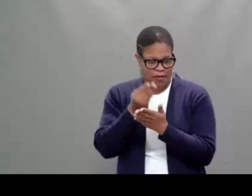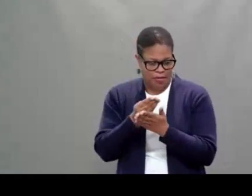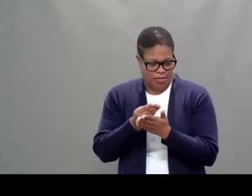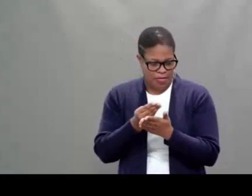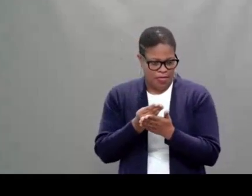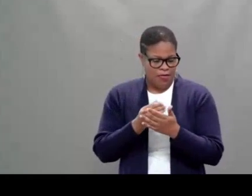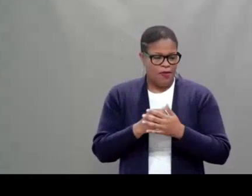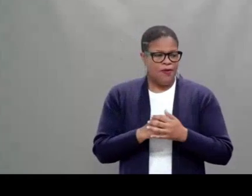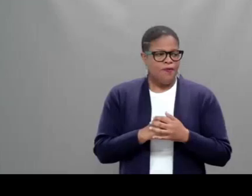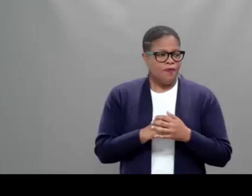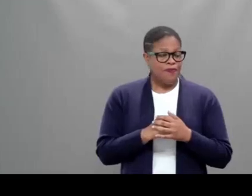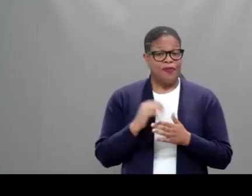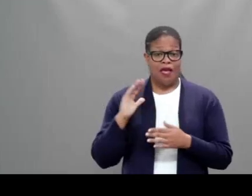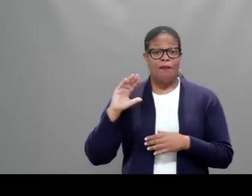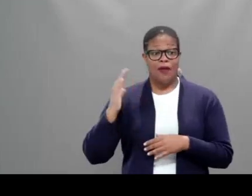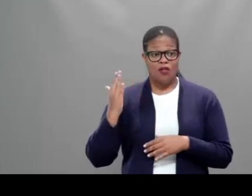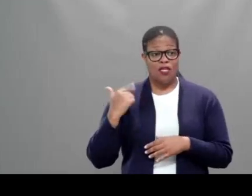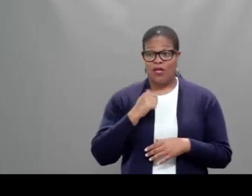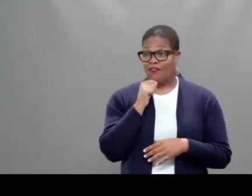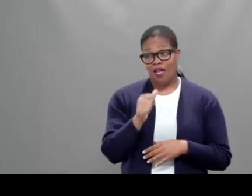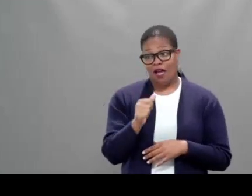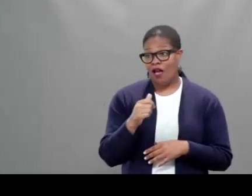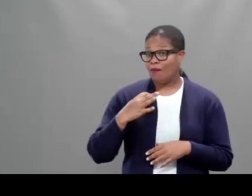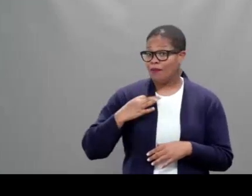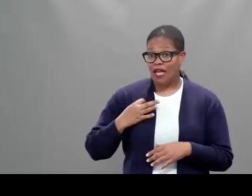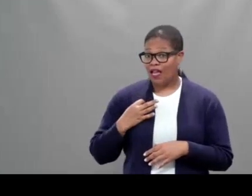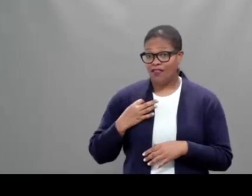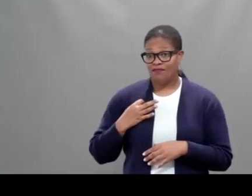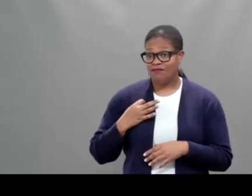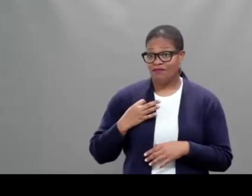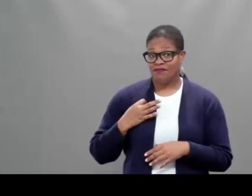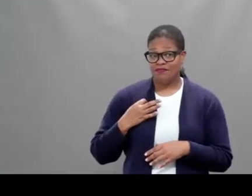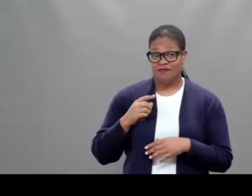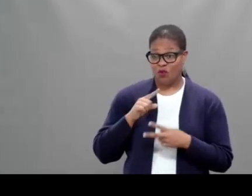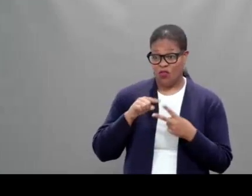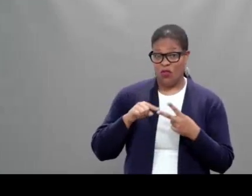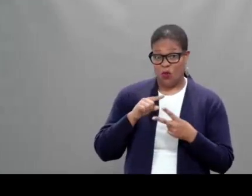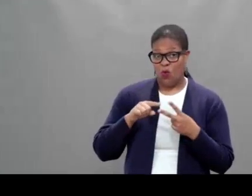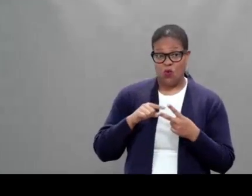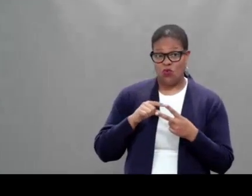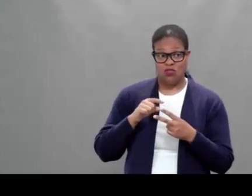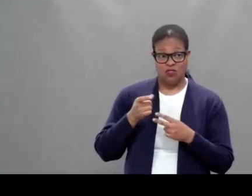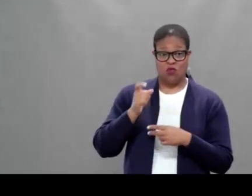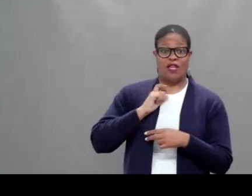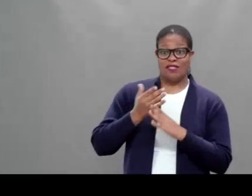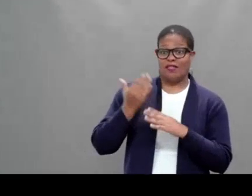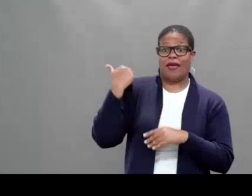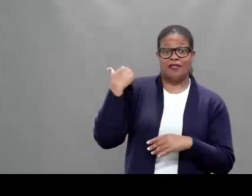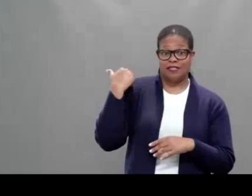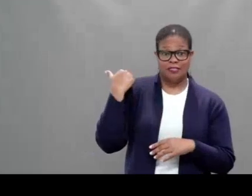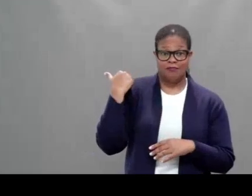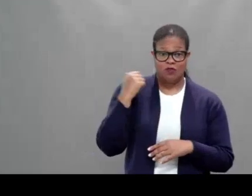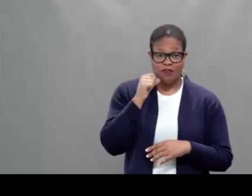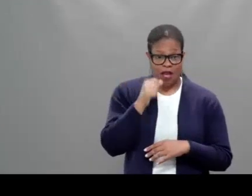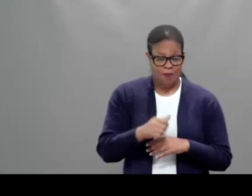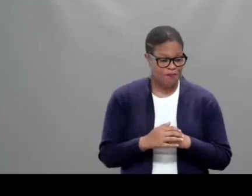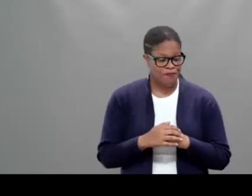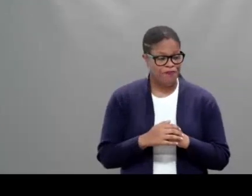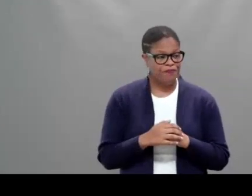monies. And apparently we have not applied for those grants in the past. And